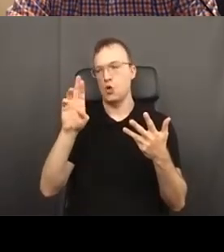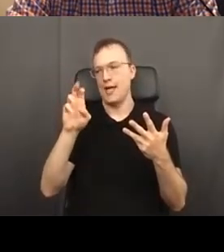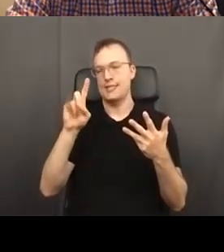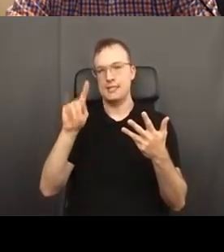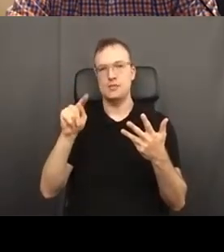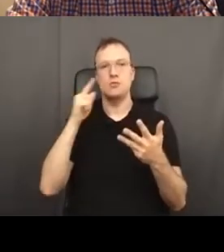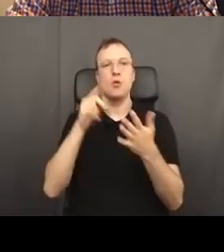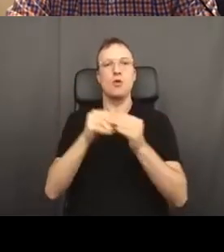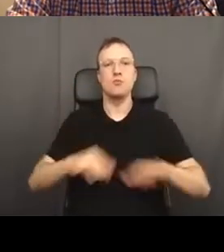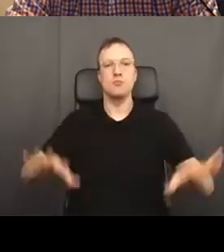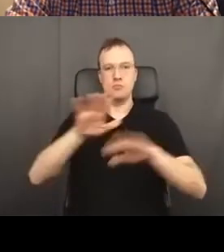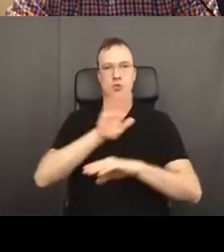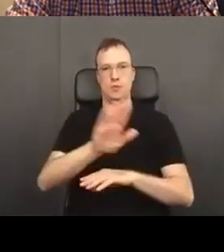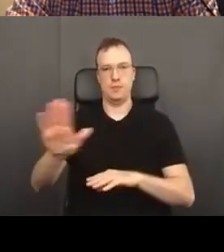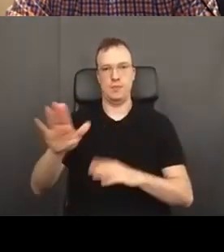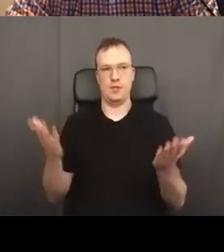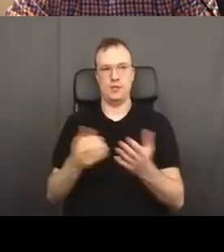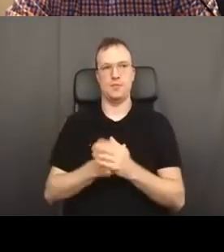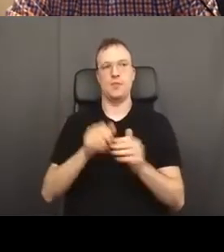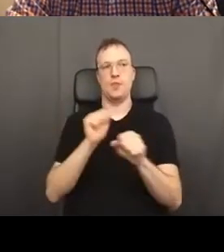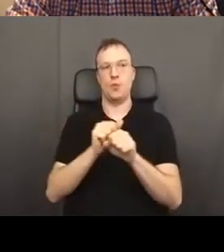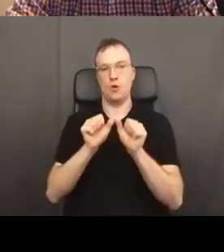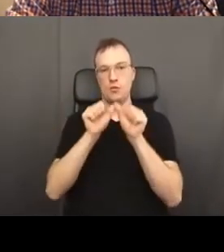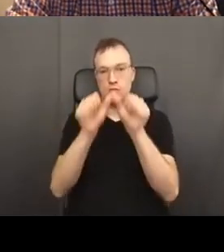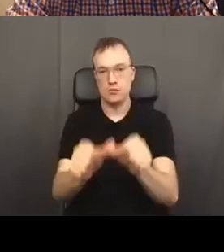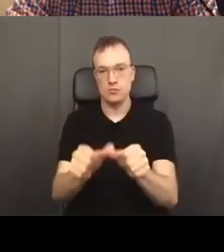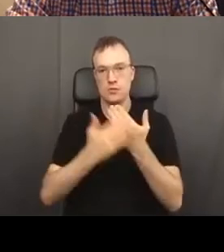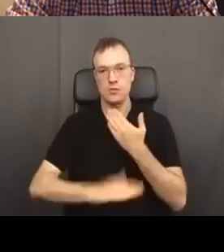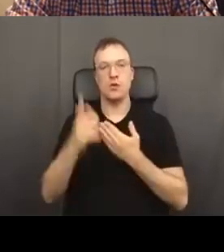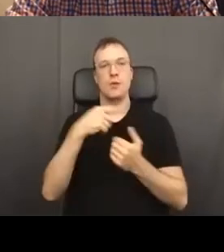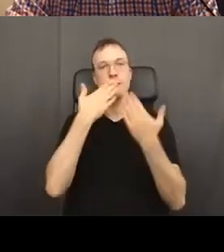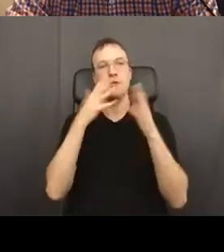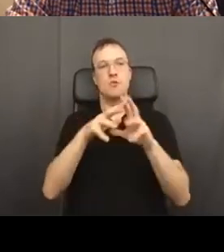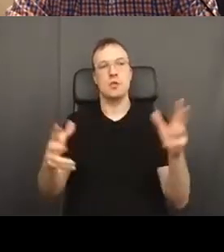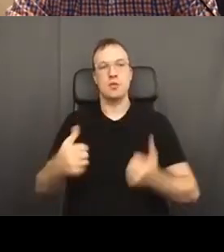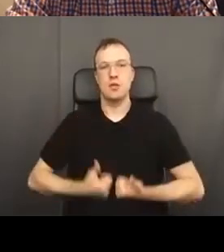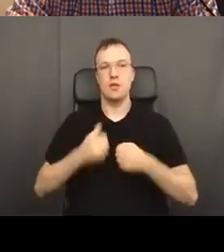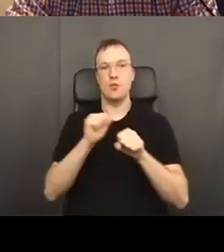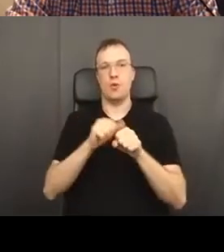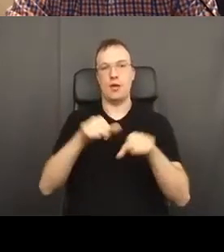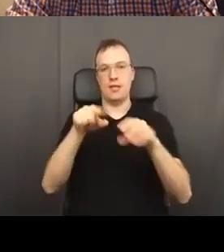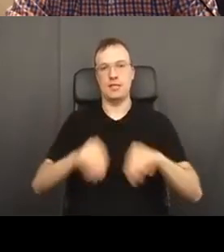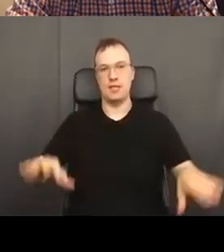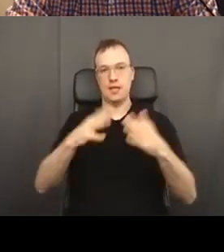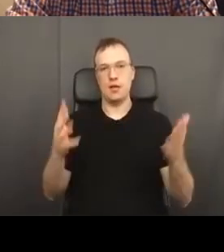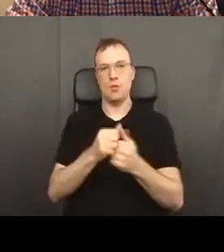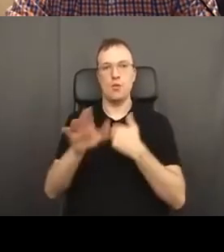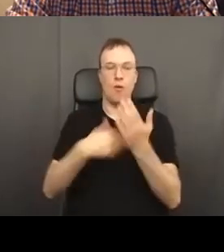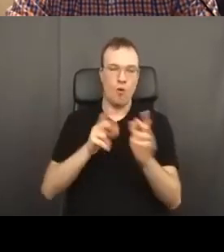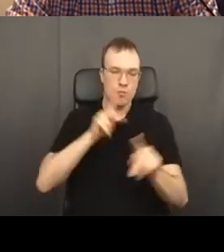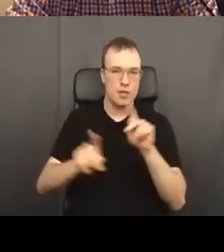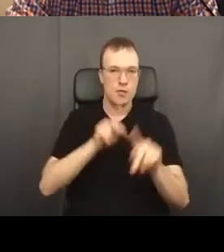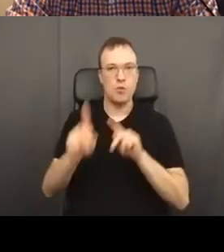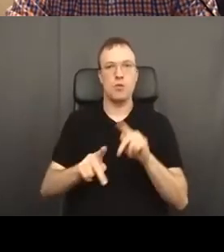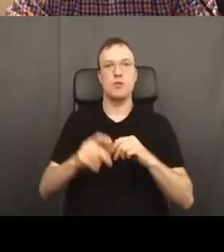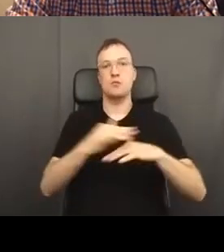just an acknowledgement. The work is ongoing, and we are very grateful to live and work on this land with all people, those